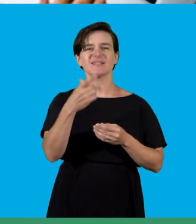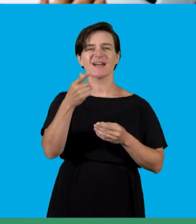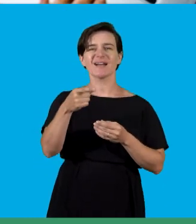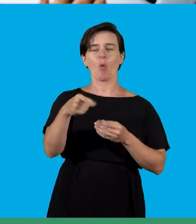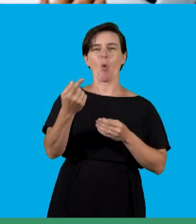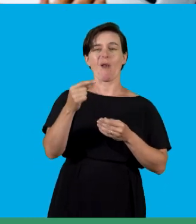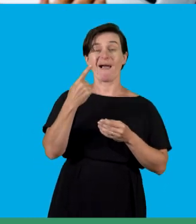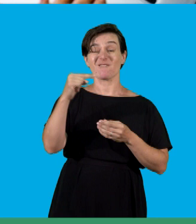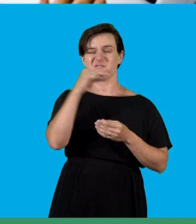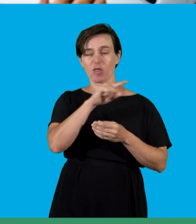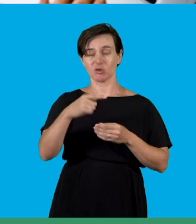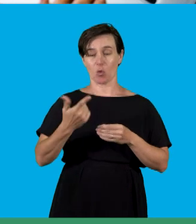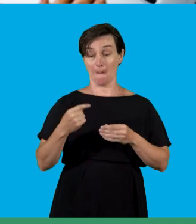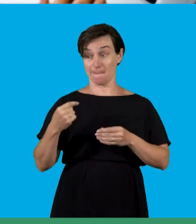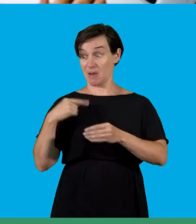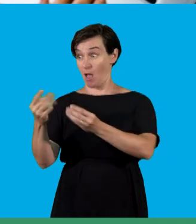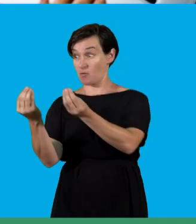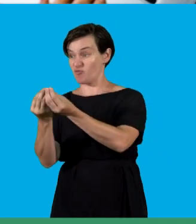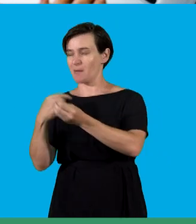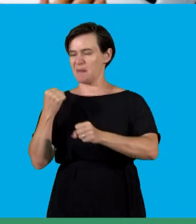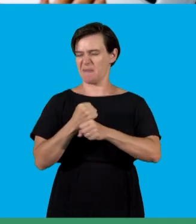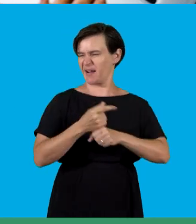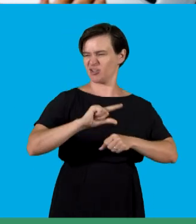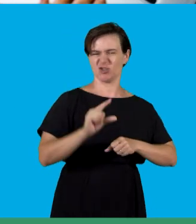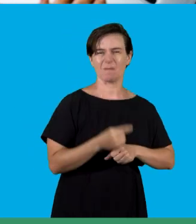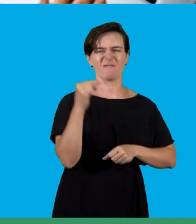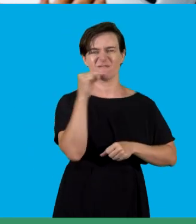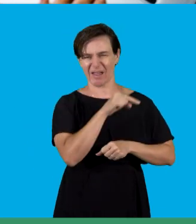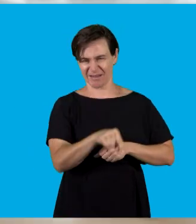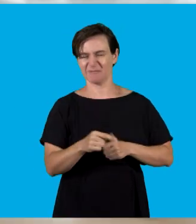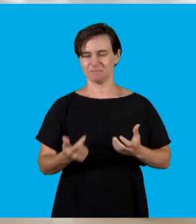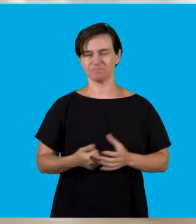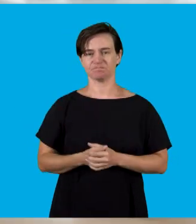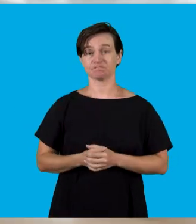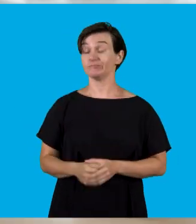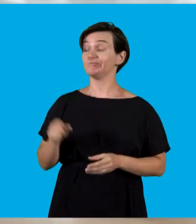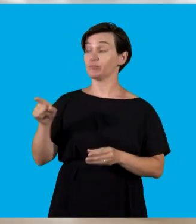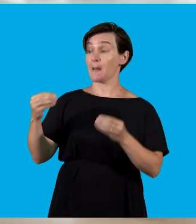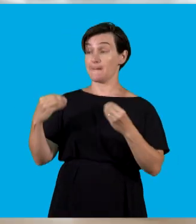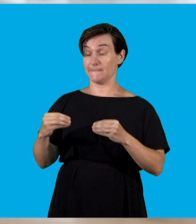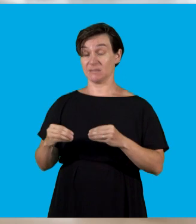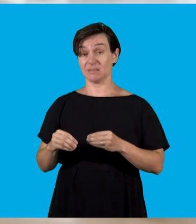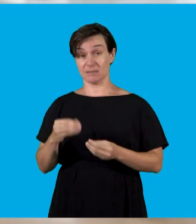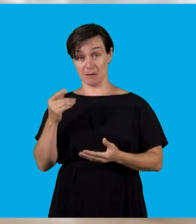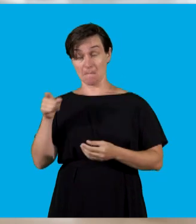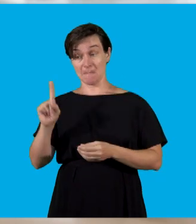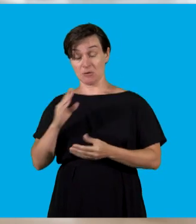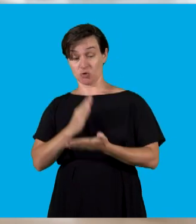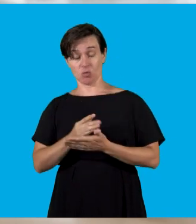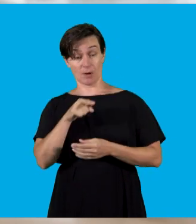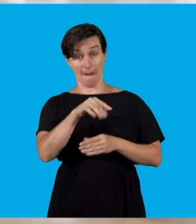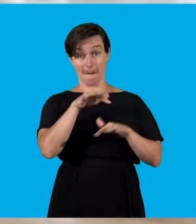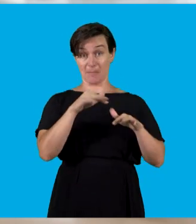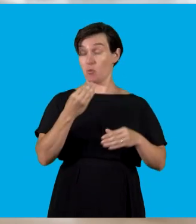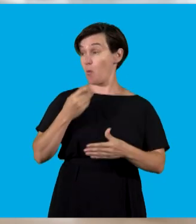bootlegging. Businesses must raise awareness of counterfeiting. As a business, you cannot assume that consumers know the